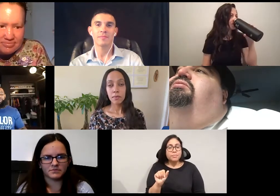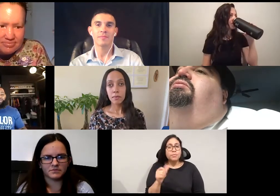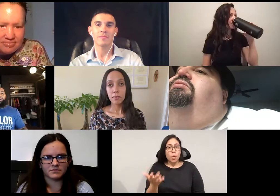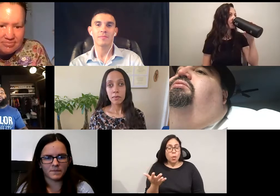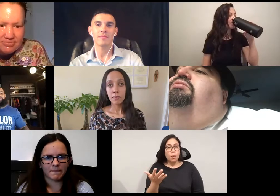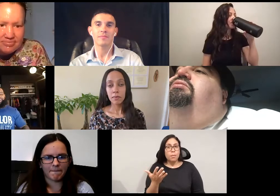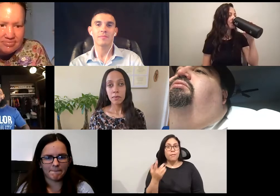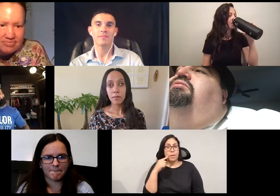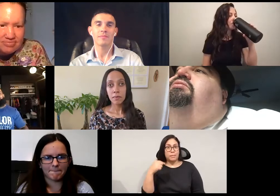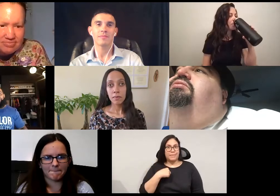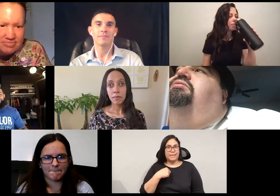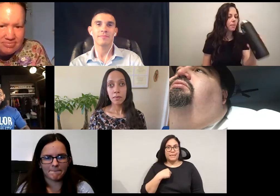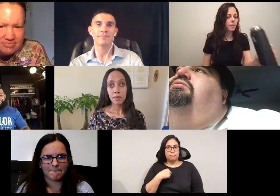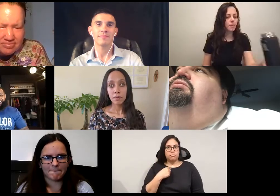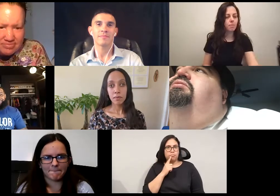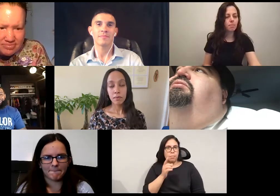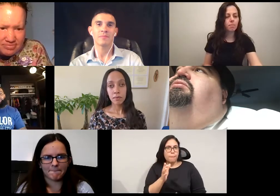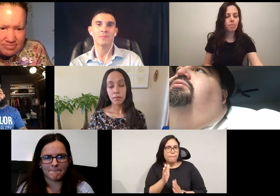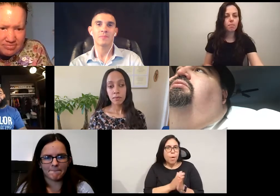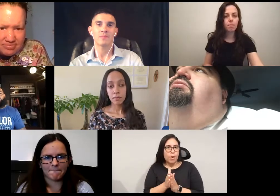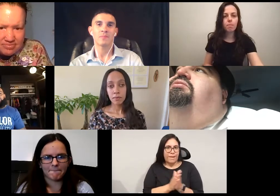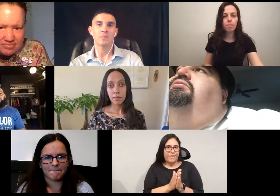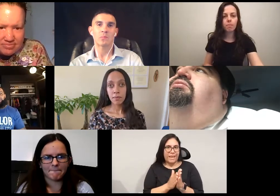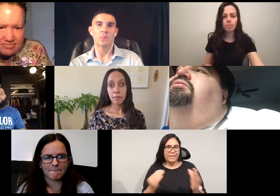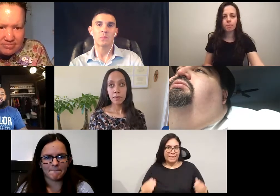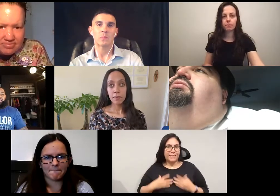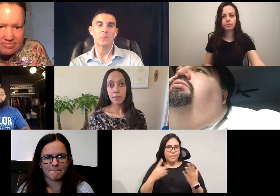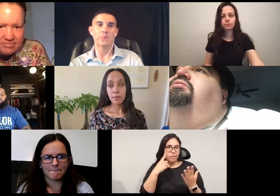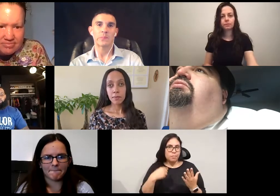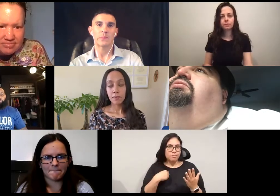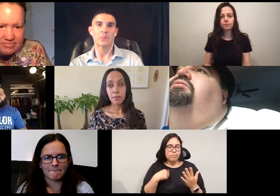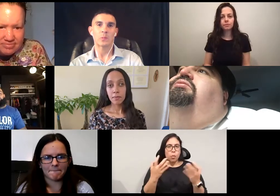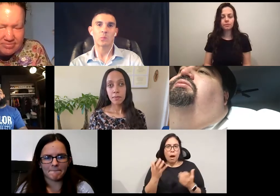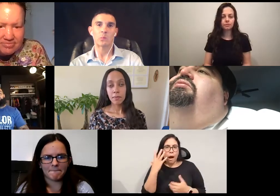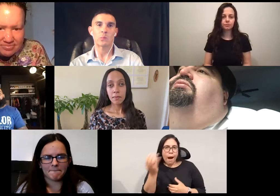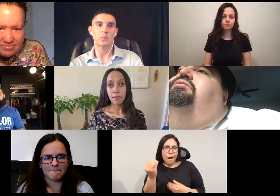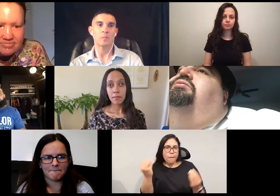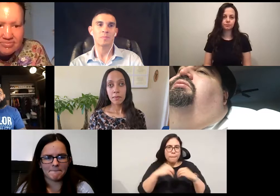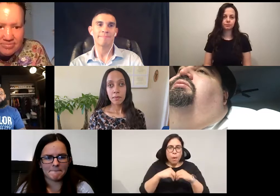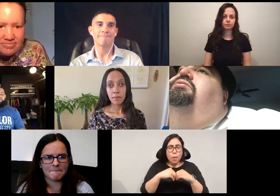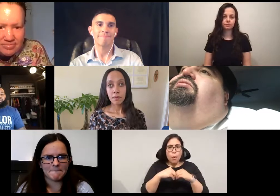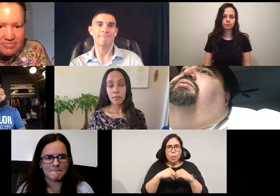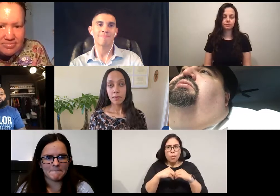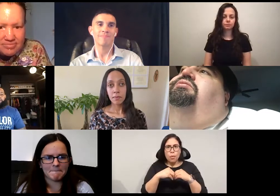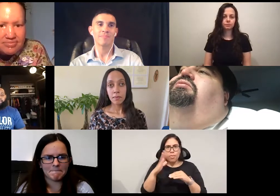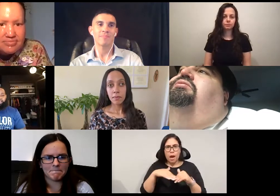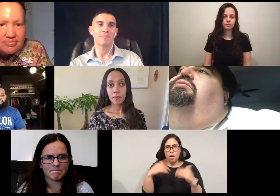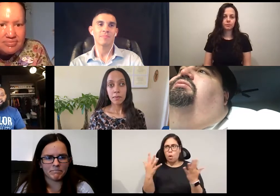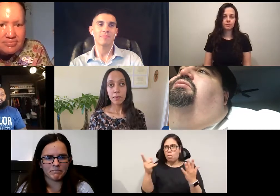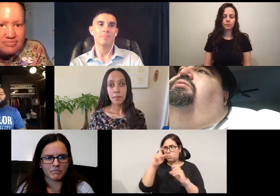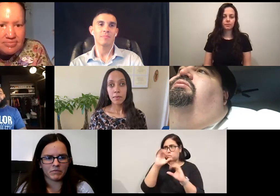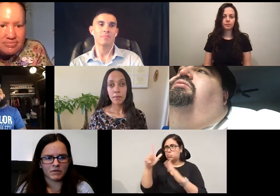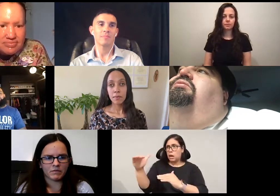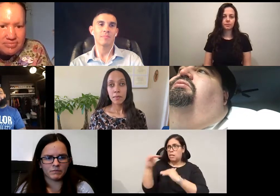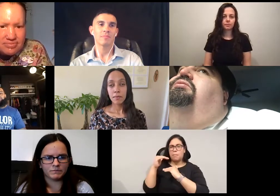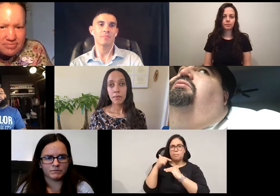me, it was motivating for me to get out and do more than what limits people have put on me. But